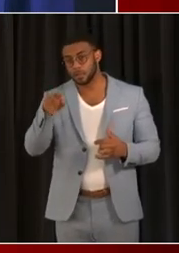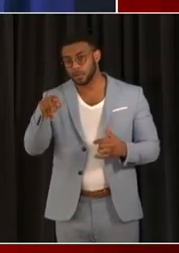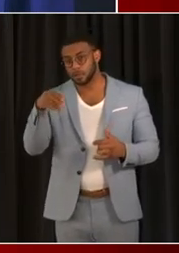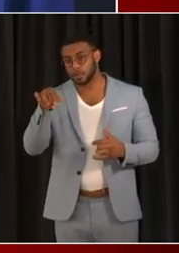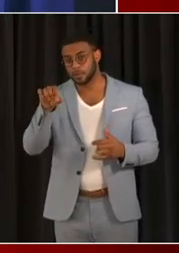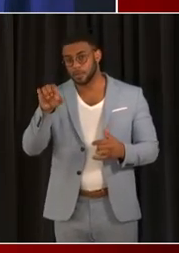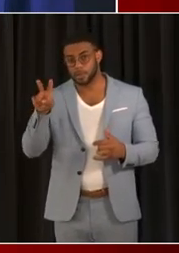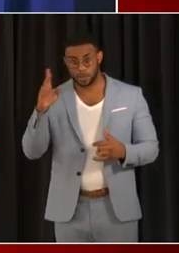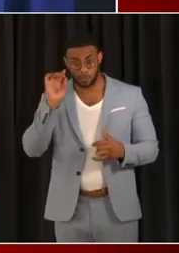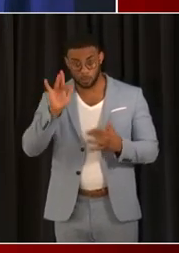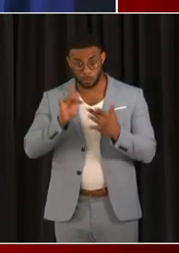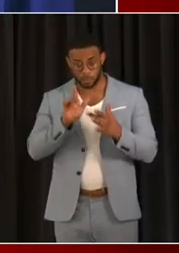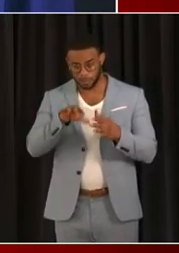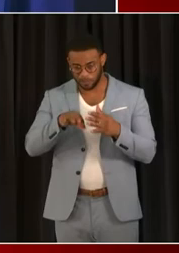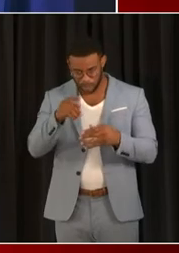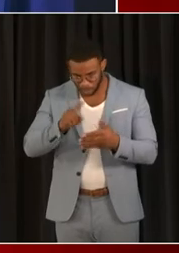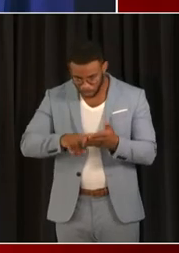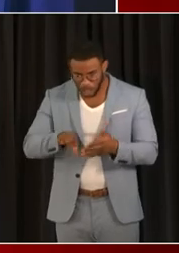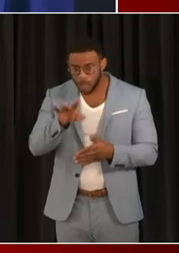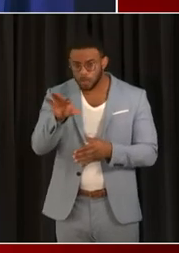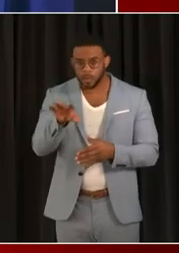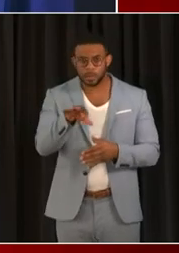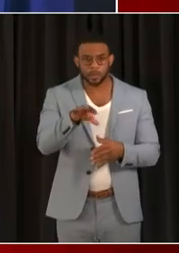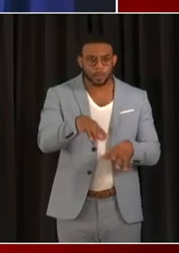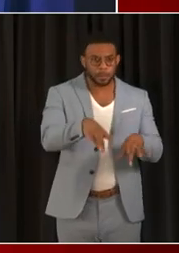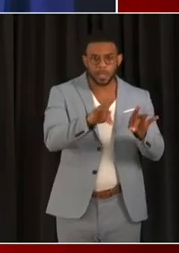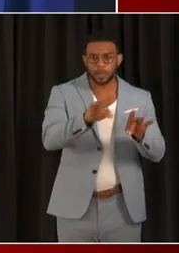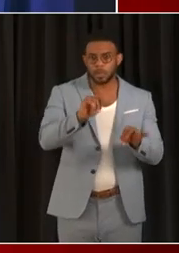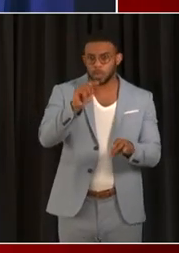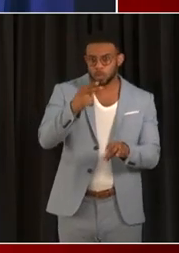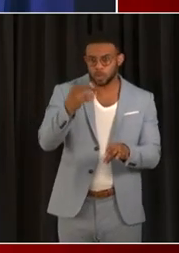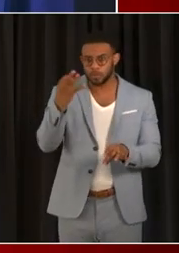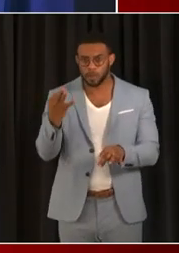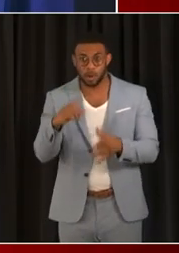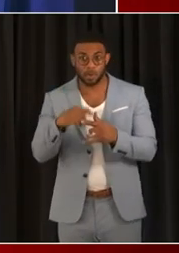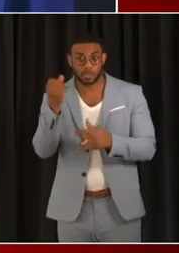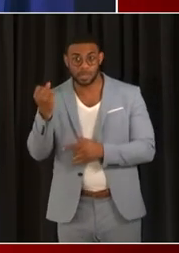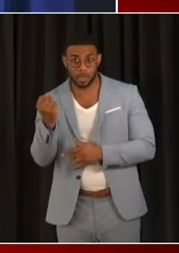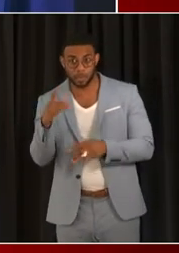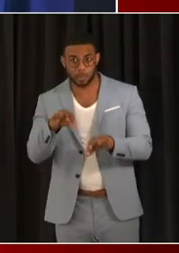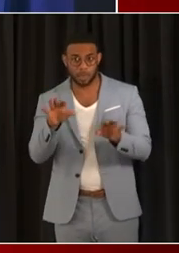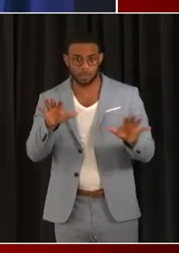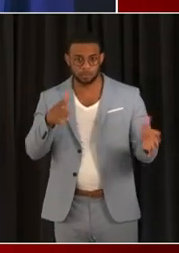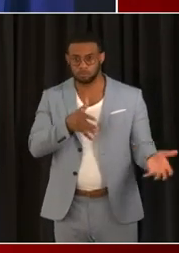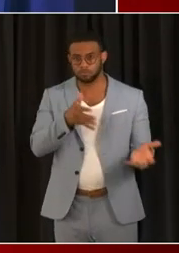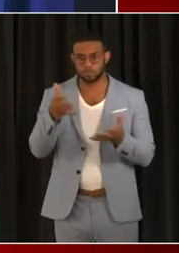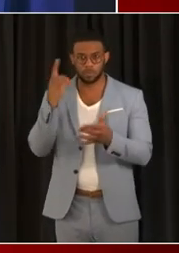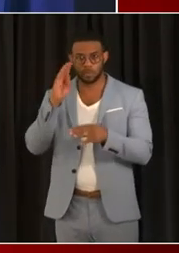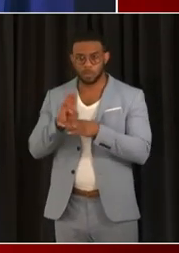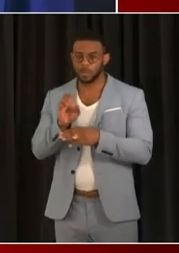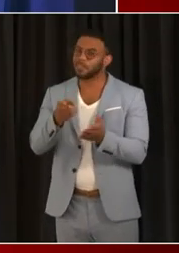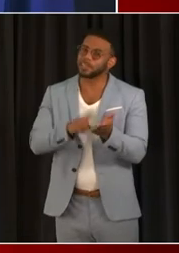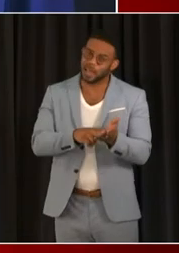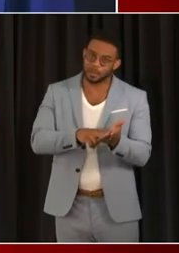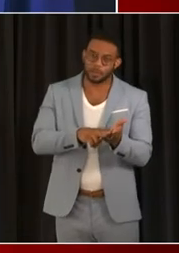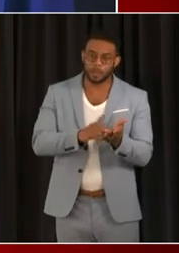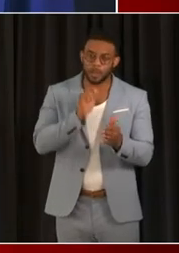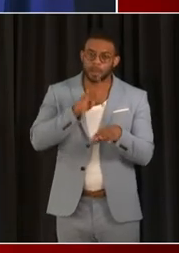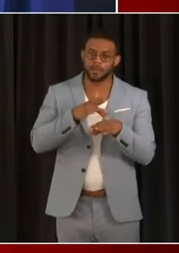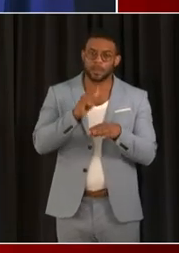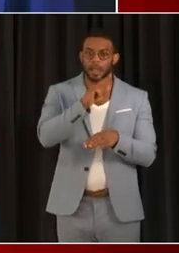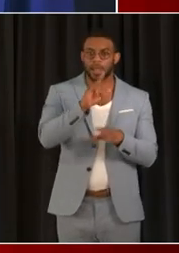coronavirus.dc.gov/phase2. If you go to that site, you can find out how you could pick it up this Thursday, Friday, or Saturday. You got to sign up in order to pick it up, but it'll